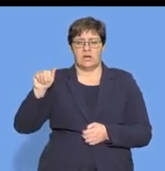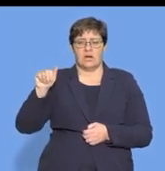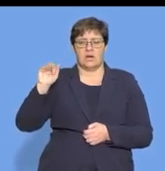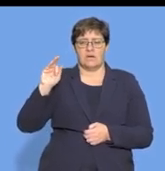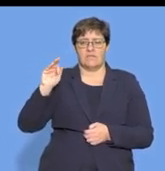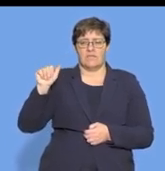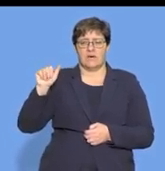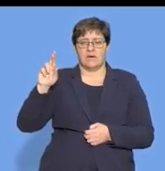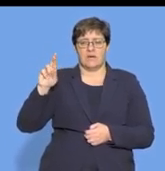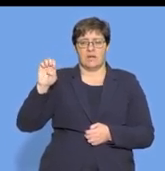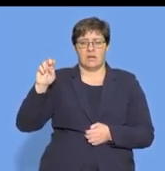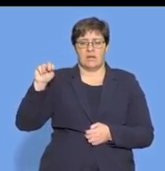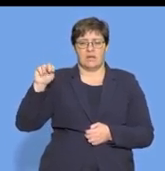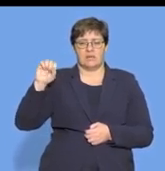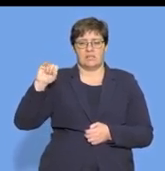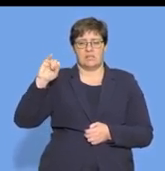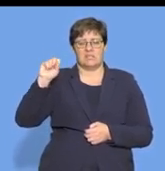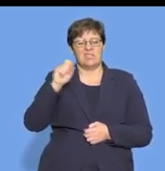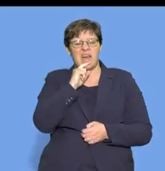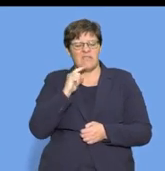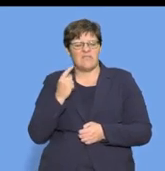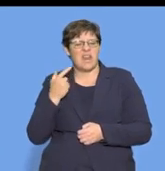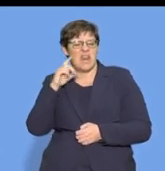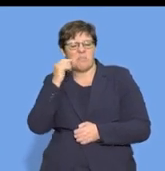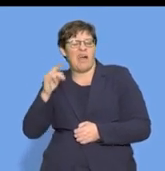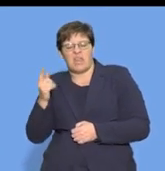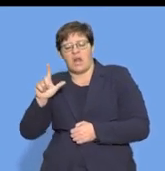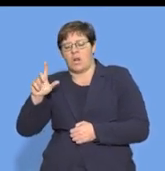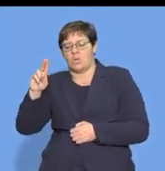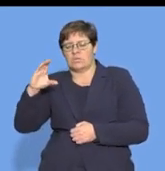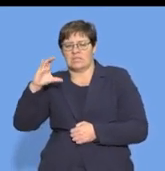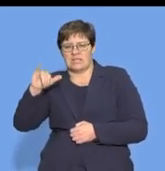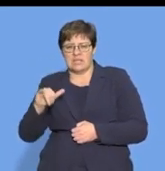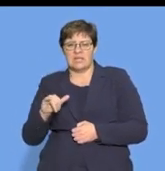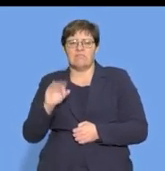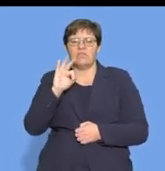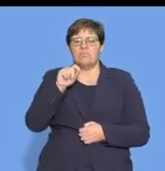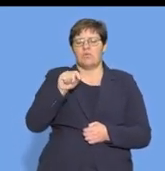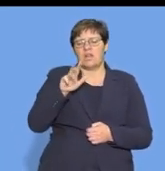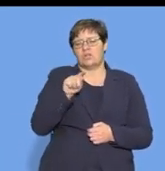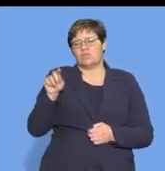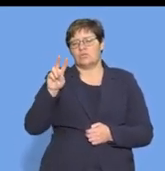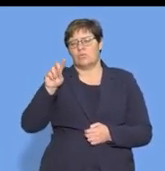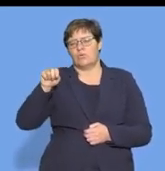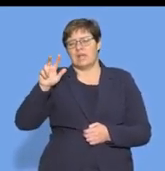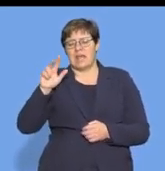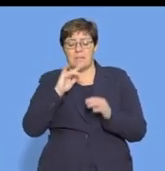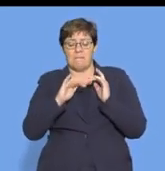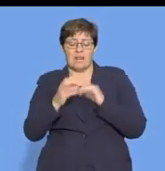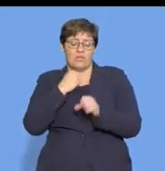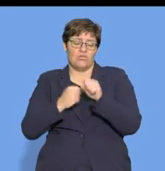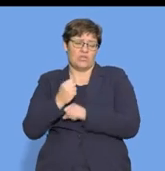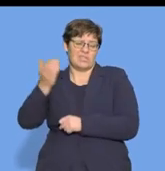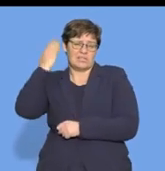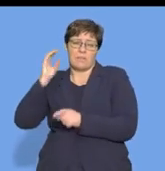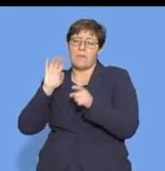has a nickname. Her name is Lucy. She lived about 3.9 to 2.8 million years ago, and